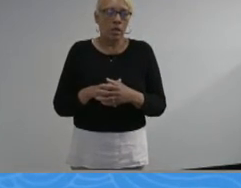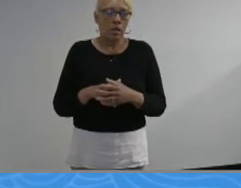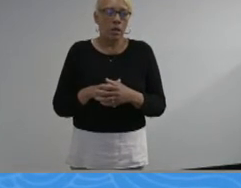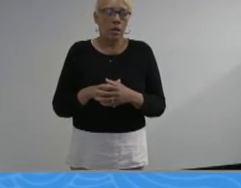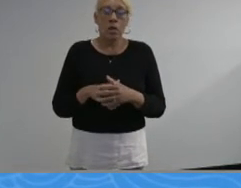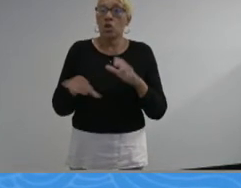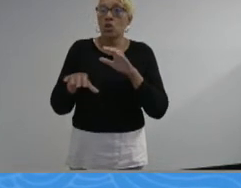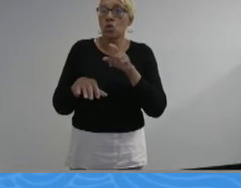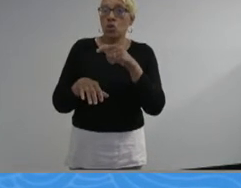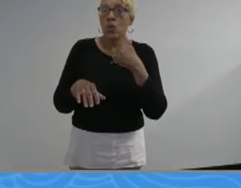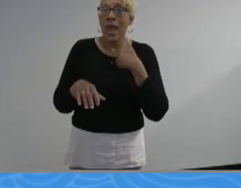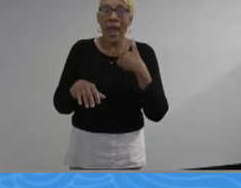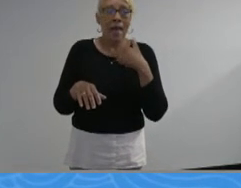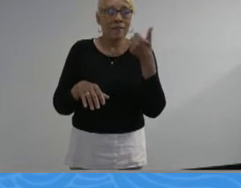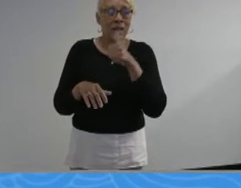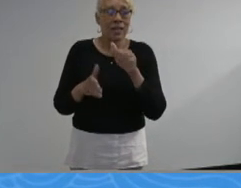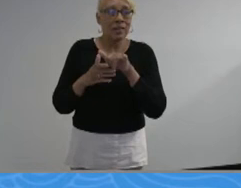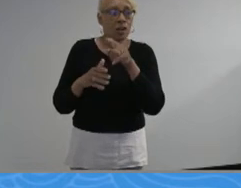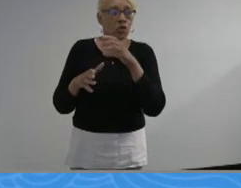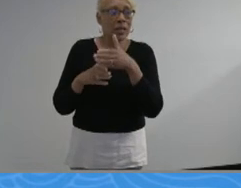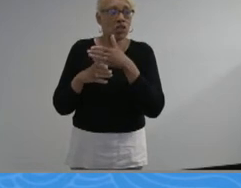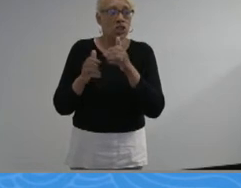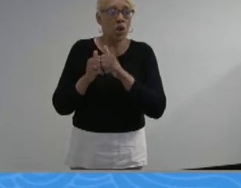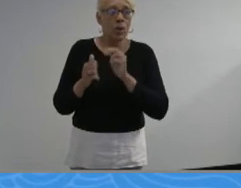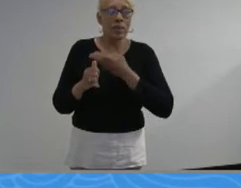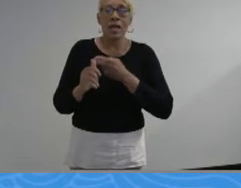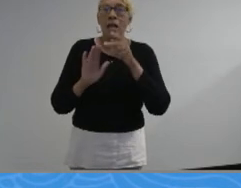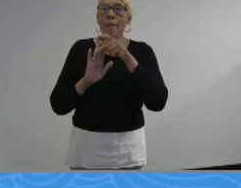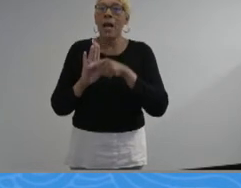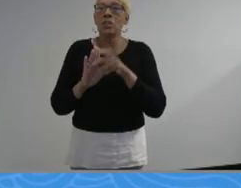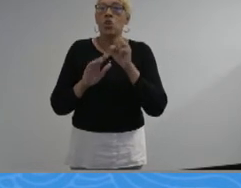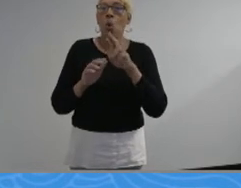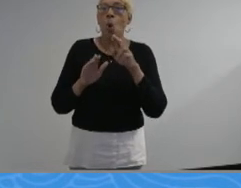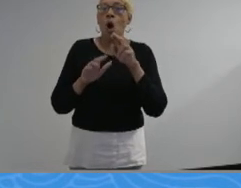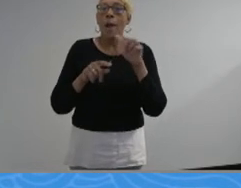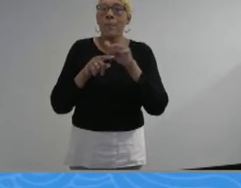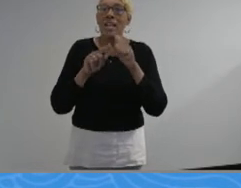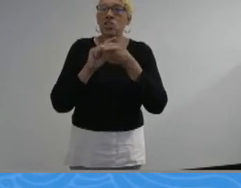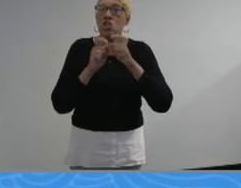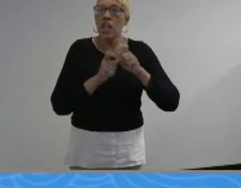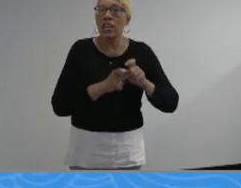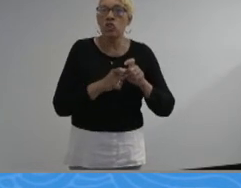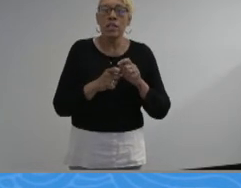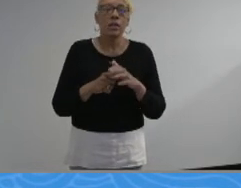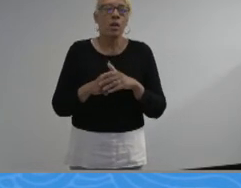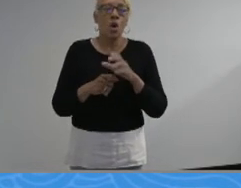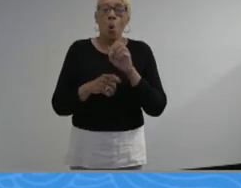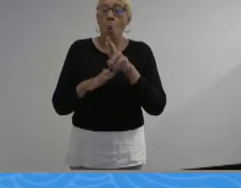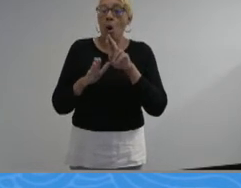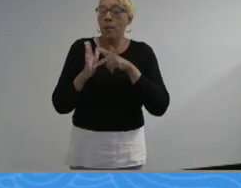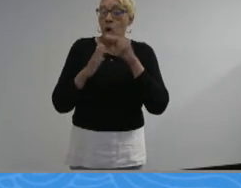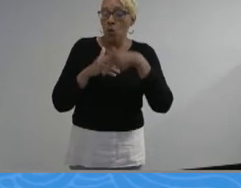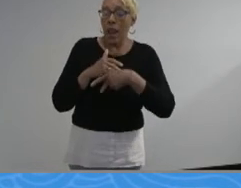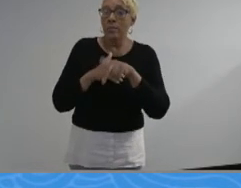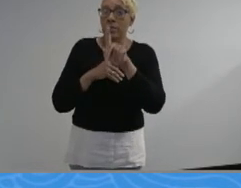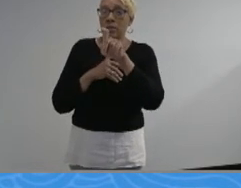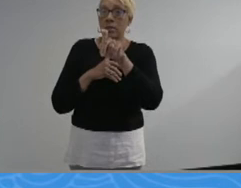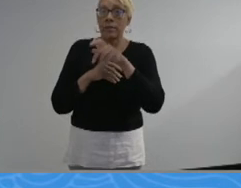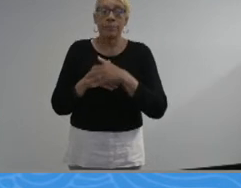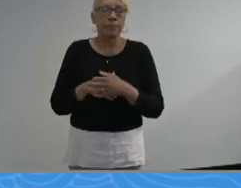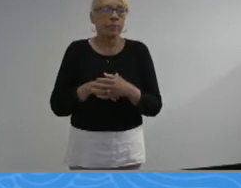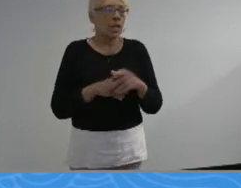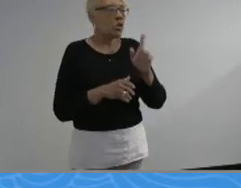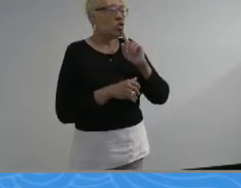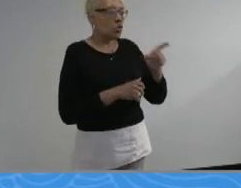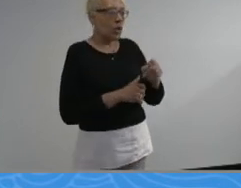any that you can share with us, these concrete either policy or practice changes or programs?